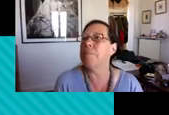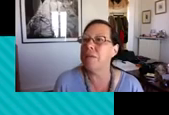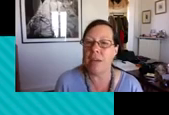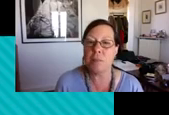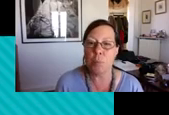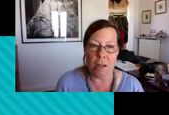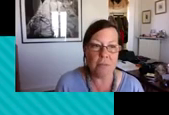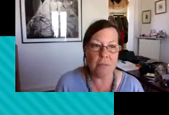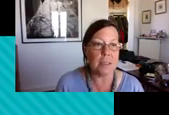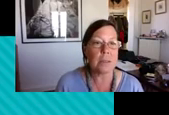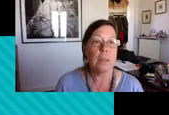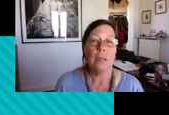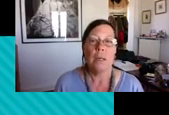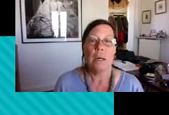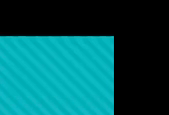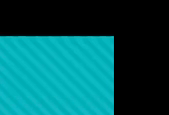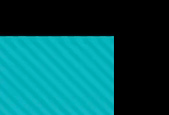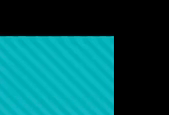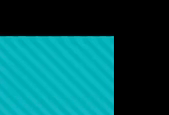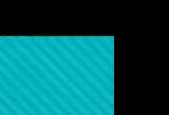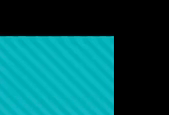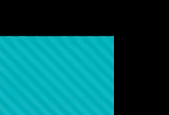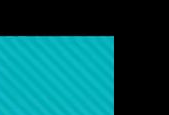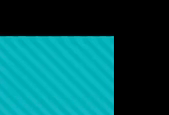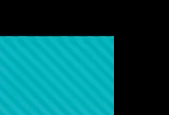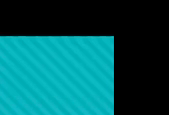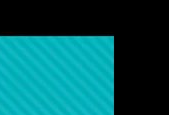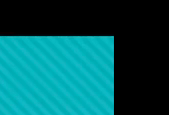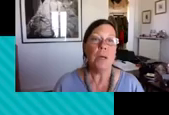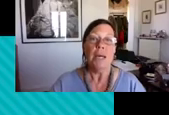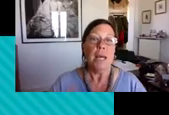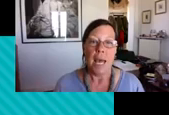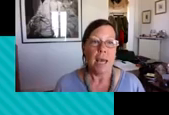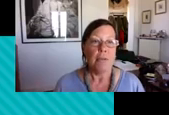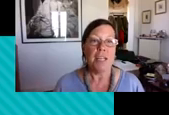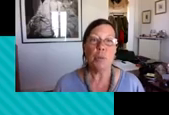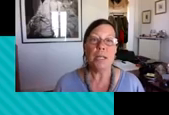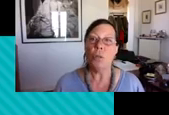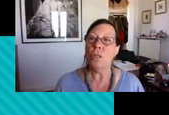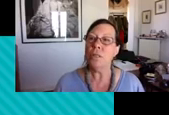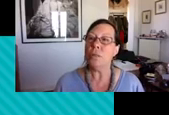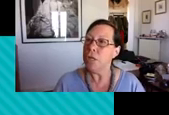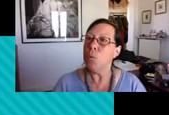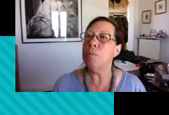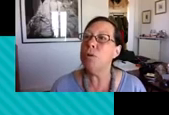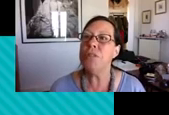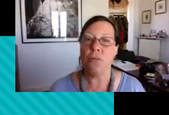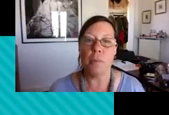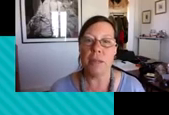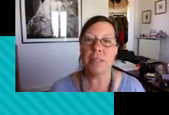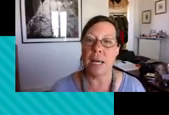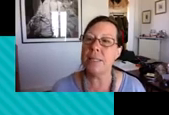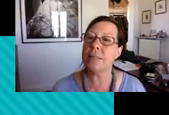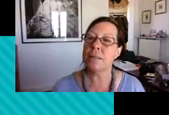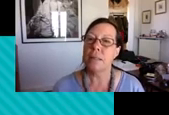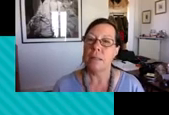so they can make vast profits. So what happened? Well, you know, Facebook and Google, you know, removed it from